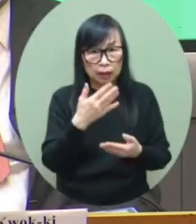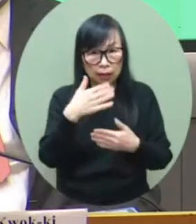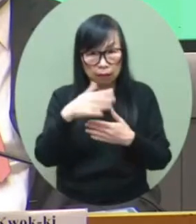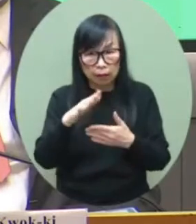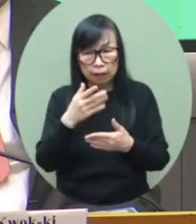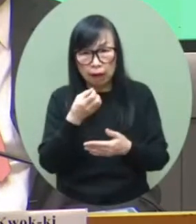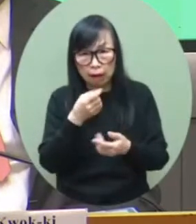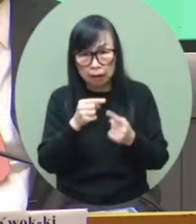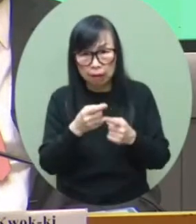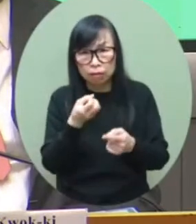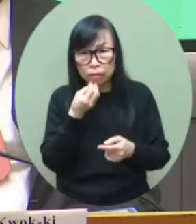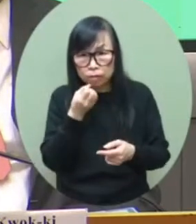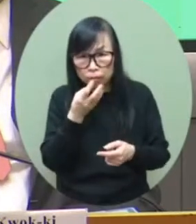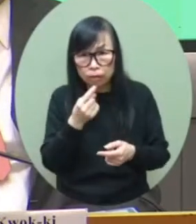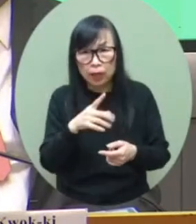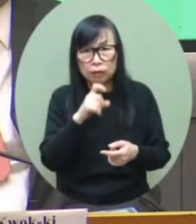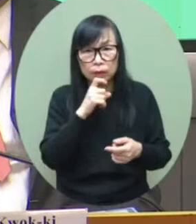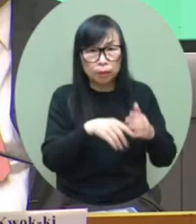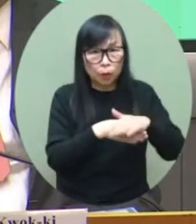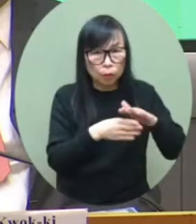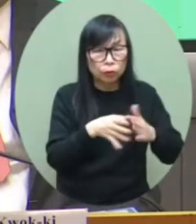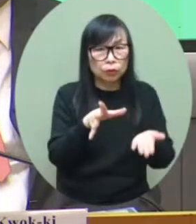will talk to those people.